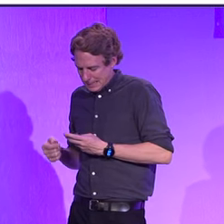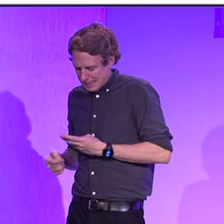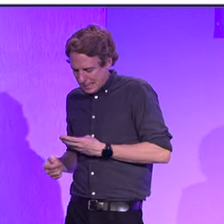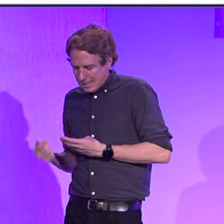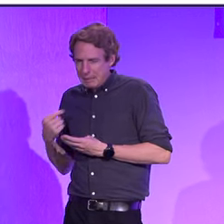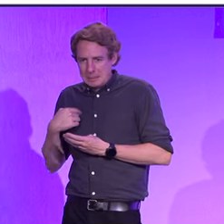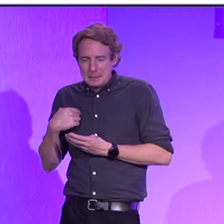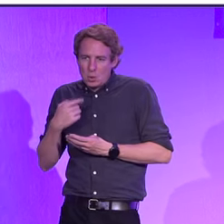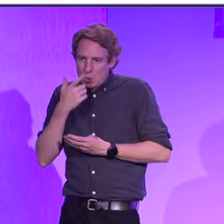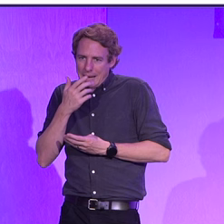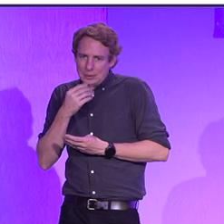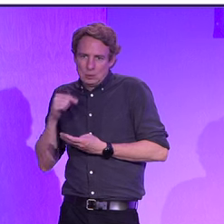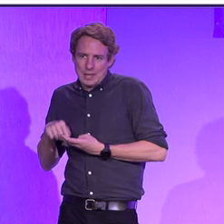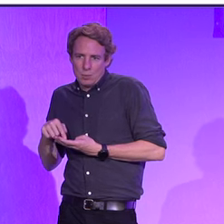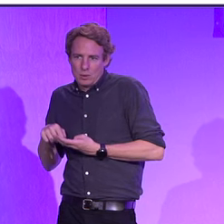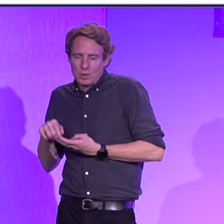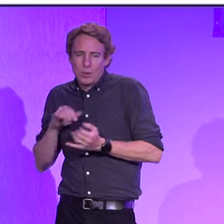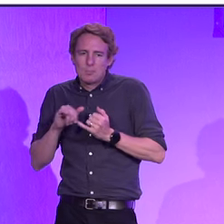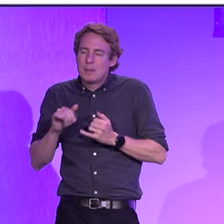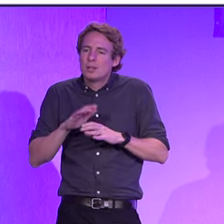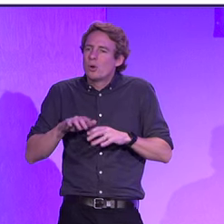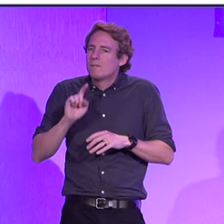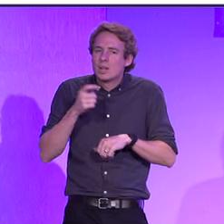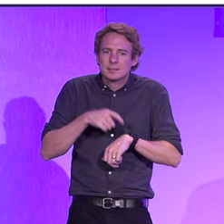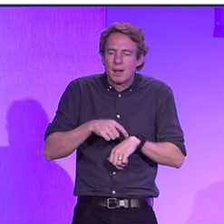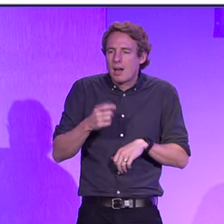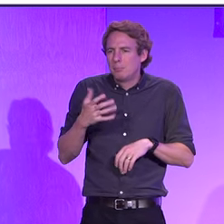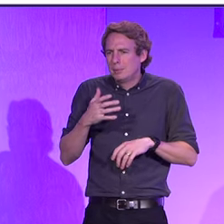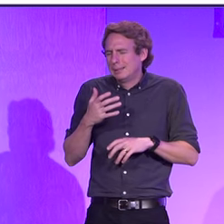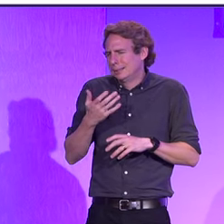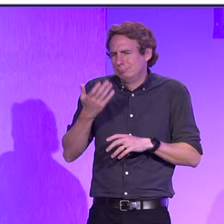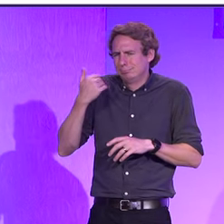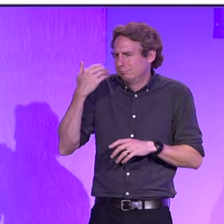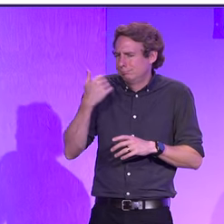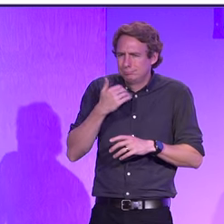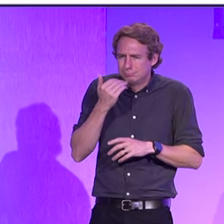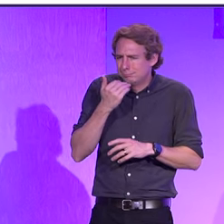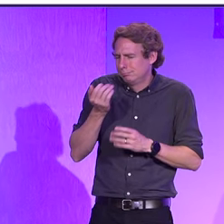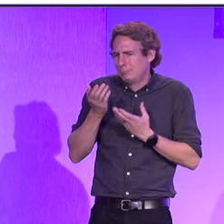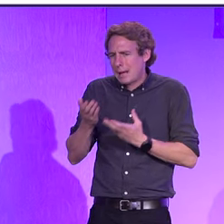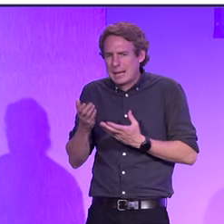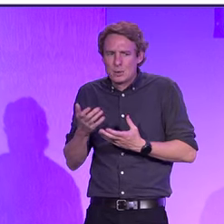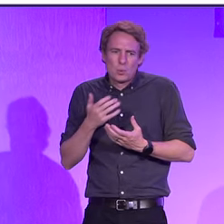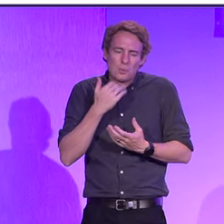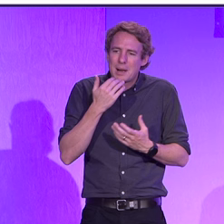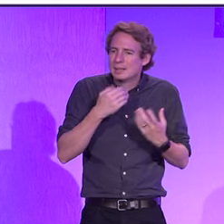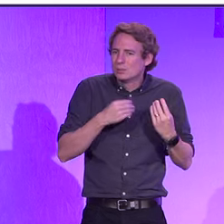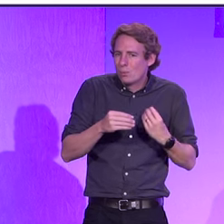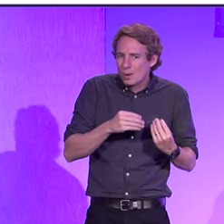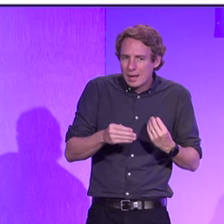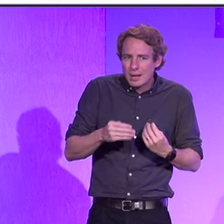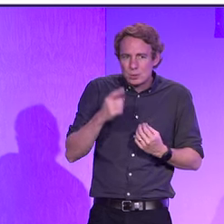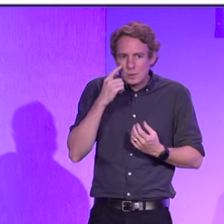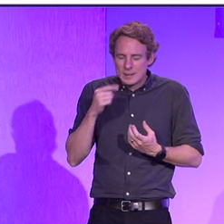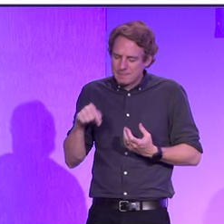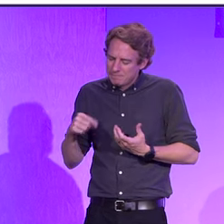standard practices and cookbooks. But if it's not your first iteration or your first rodeo with cookies or infrastructure configuration, and you're